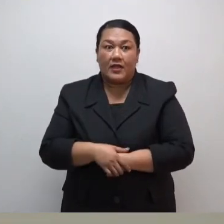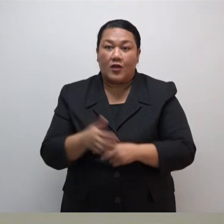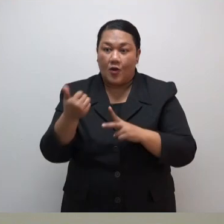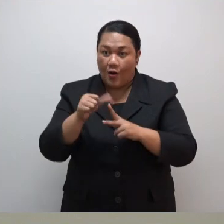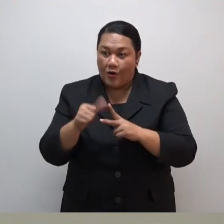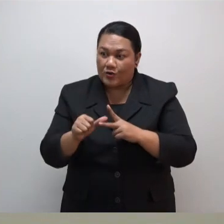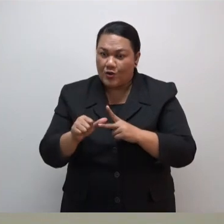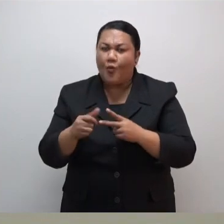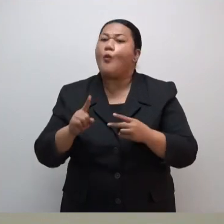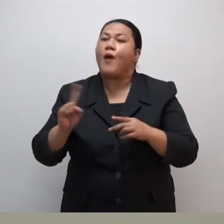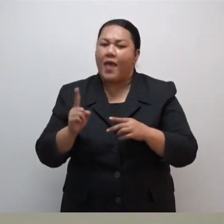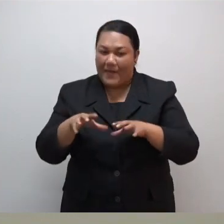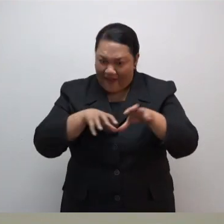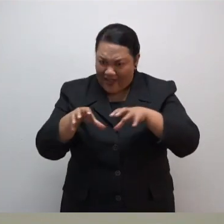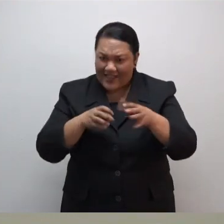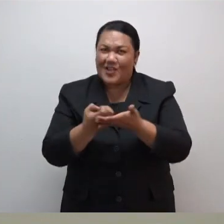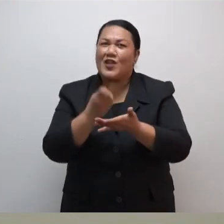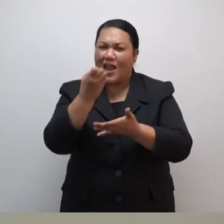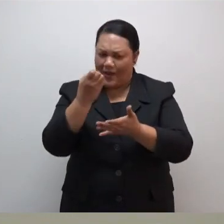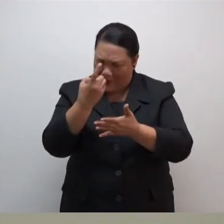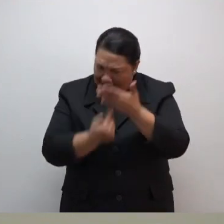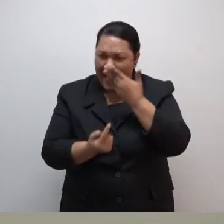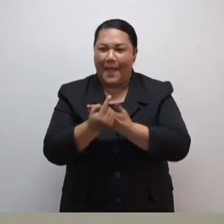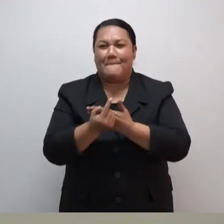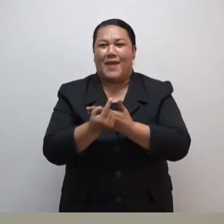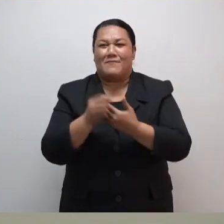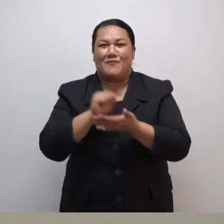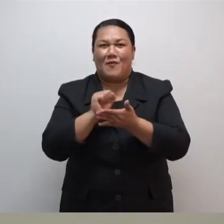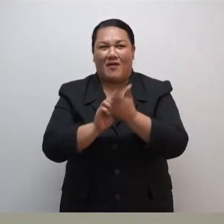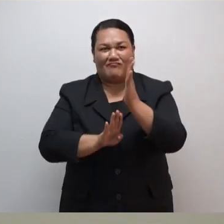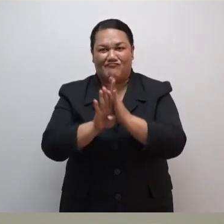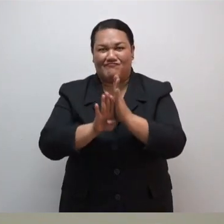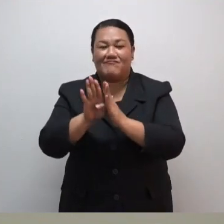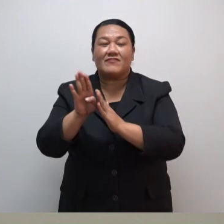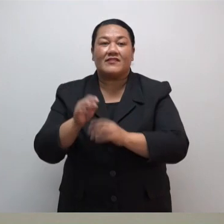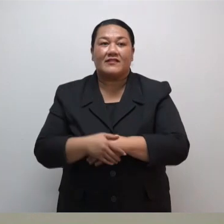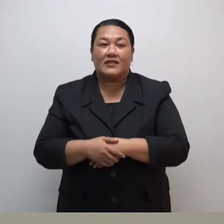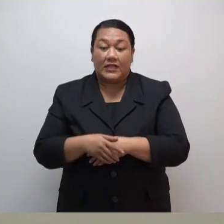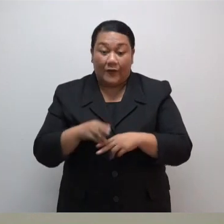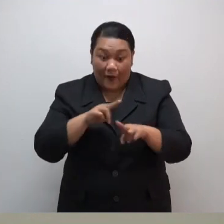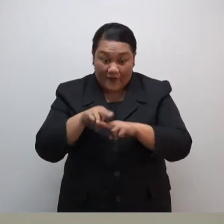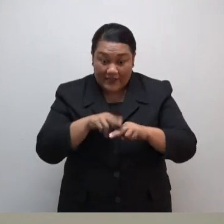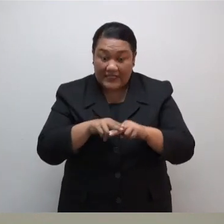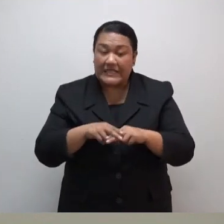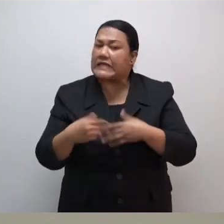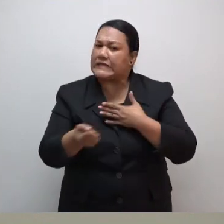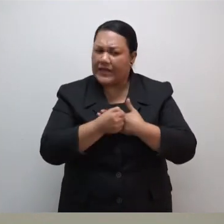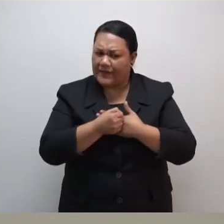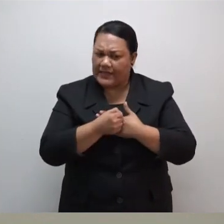economic opportunities, employment opportunities. The fact that Qantas has listed Fiji as one of the safe